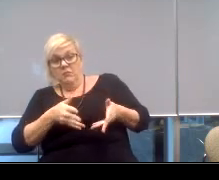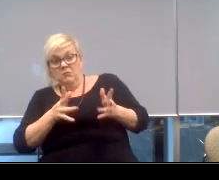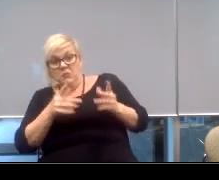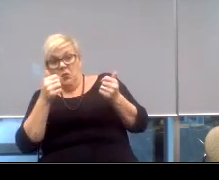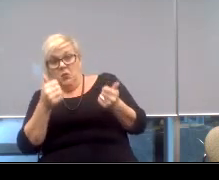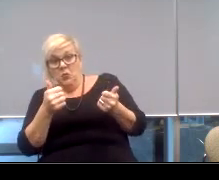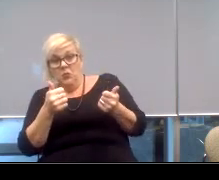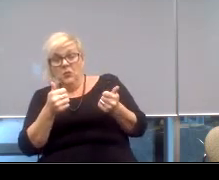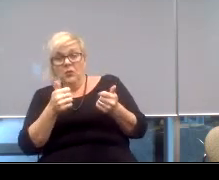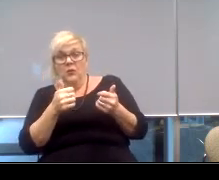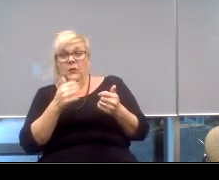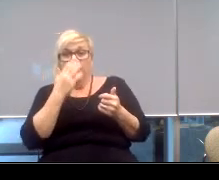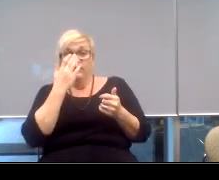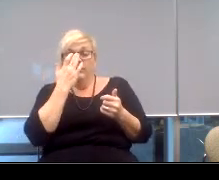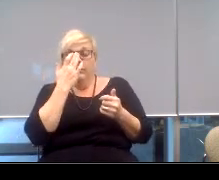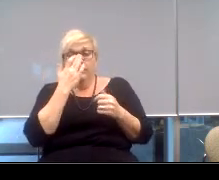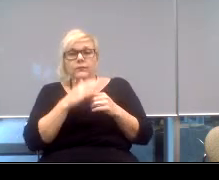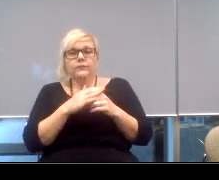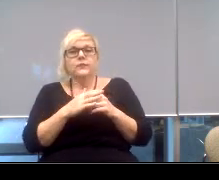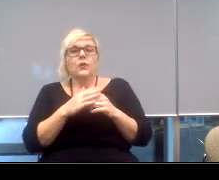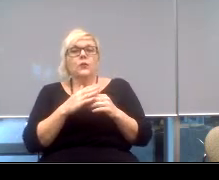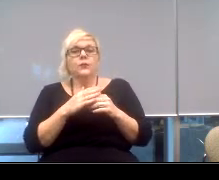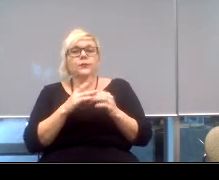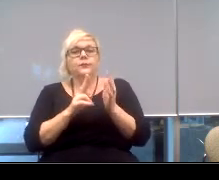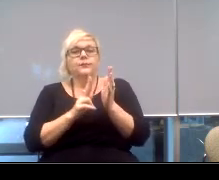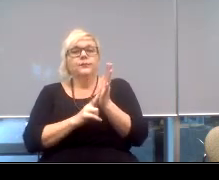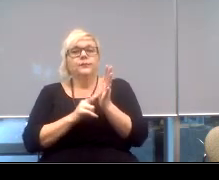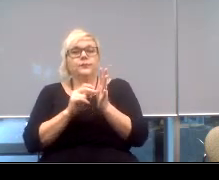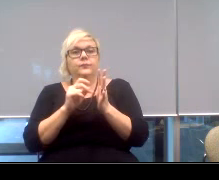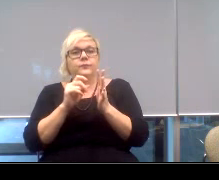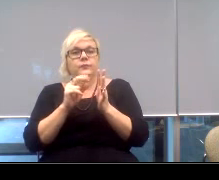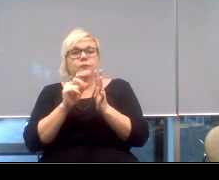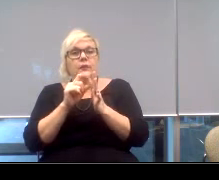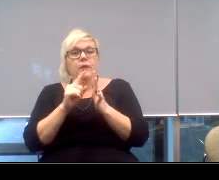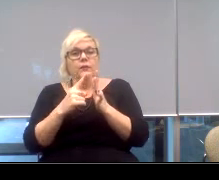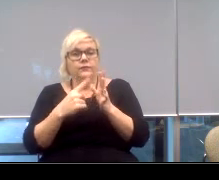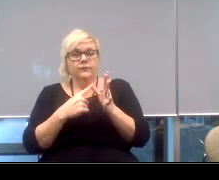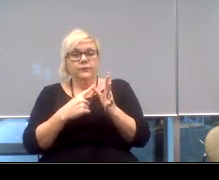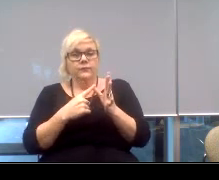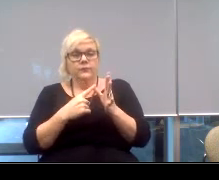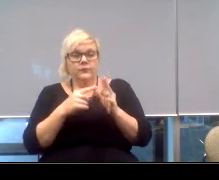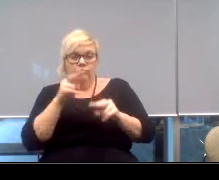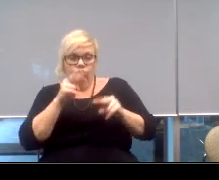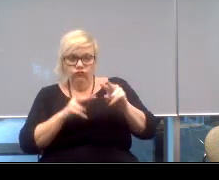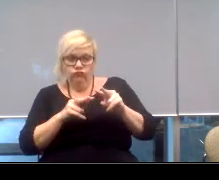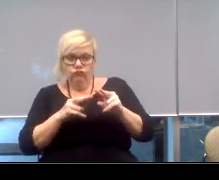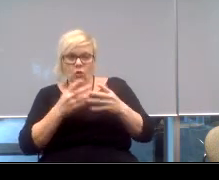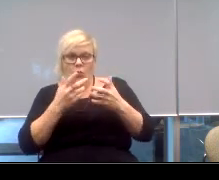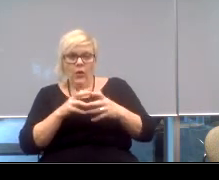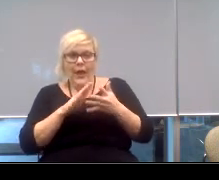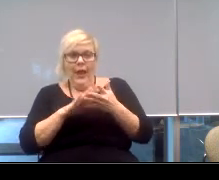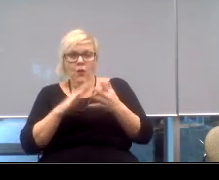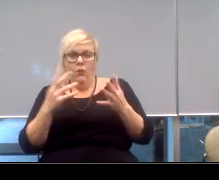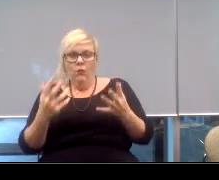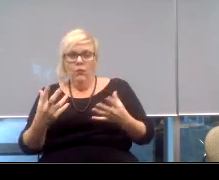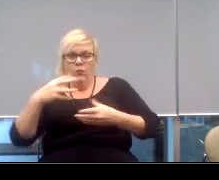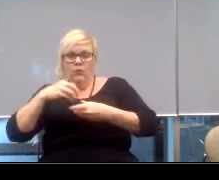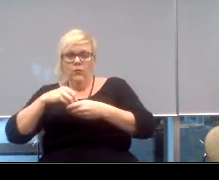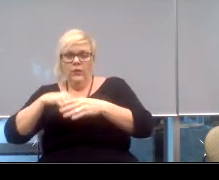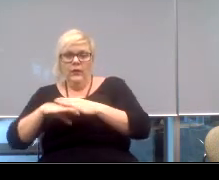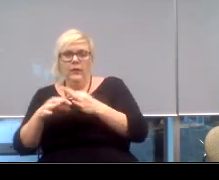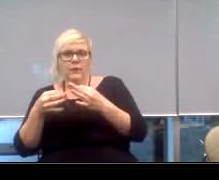emerges, the NDIA will consider how this may be costed into pricing or incorporated as required features